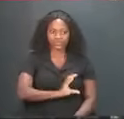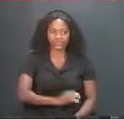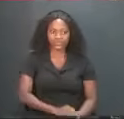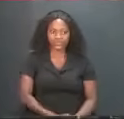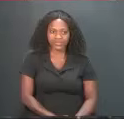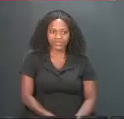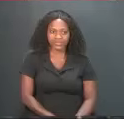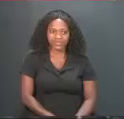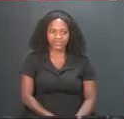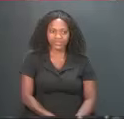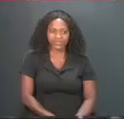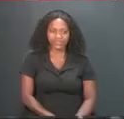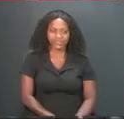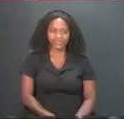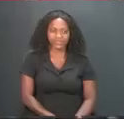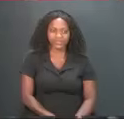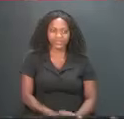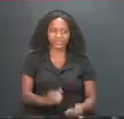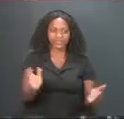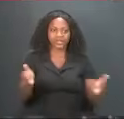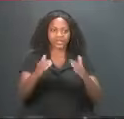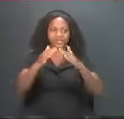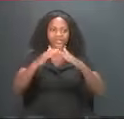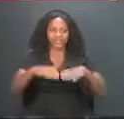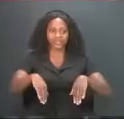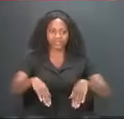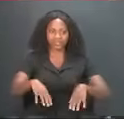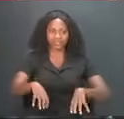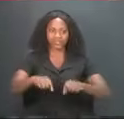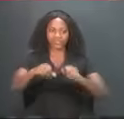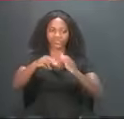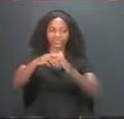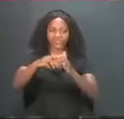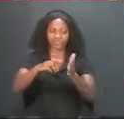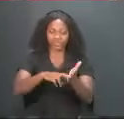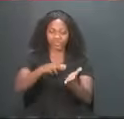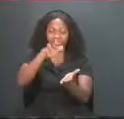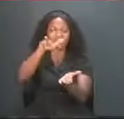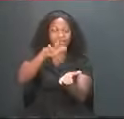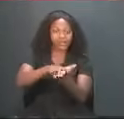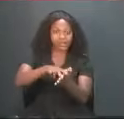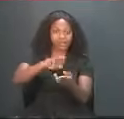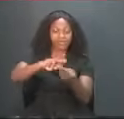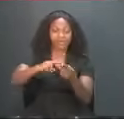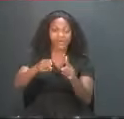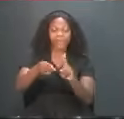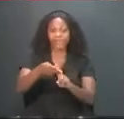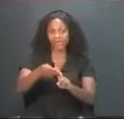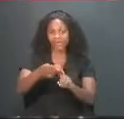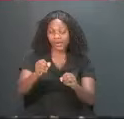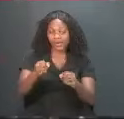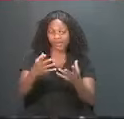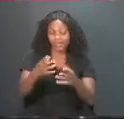to commence the House of this report and to approve a sum total of